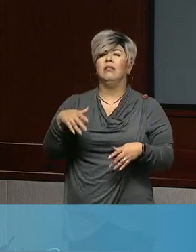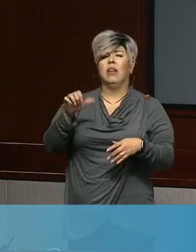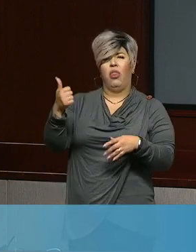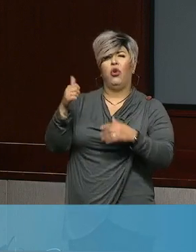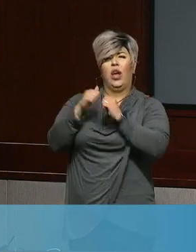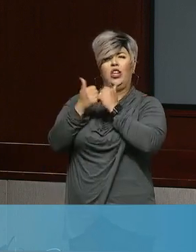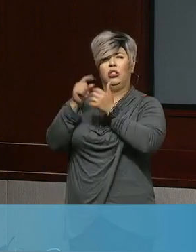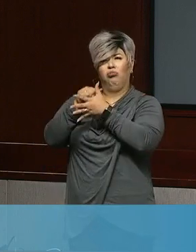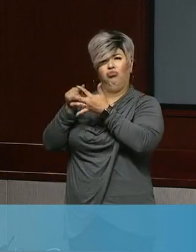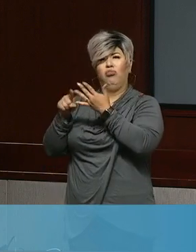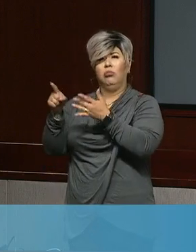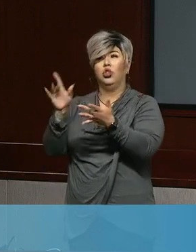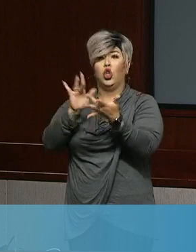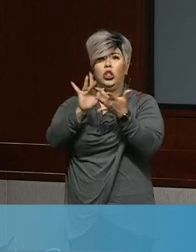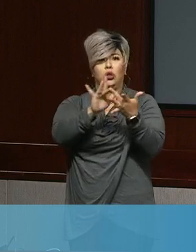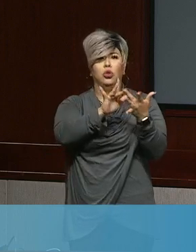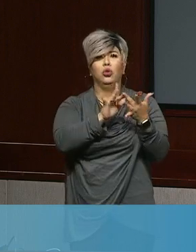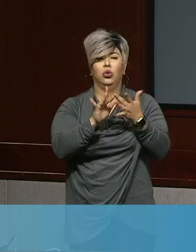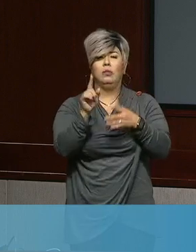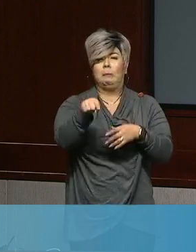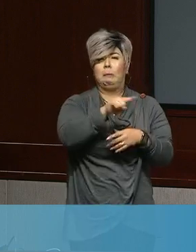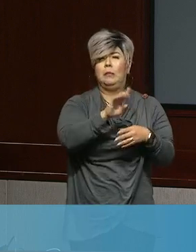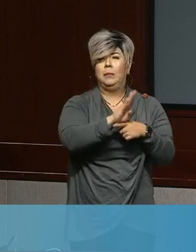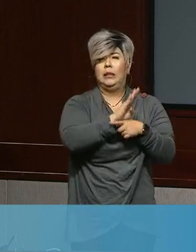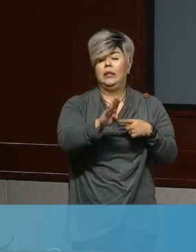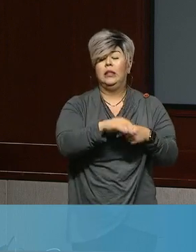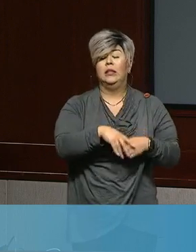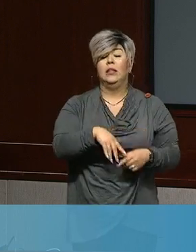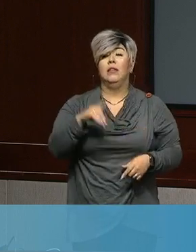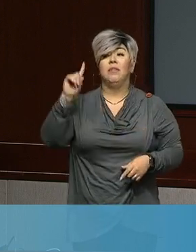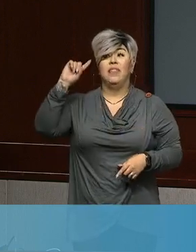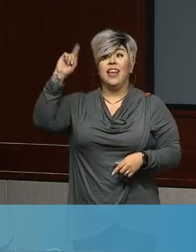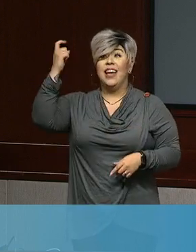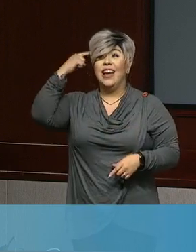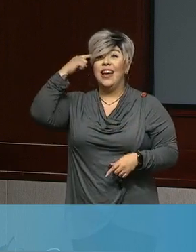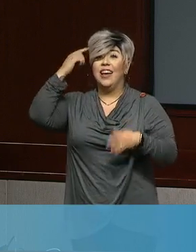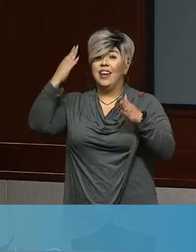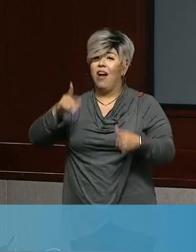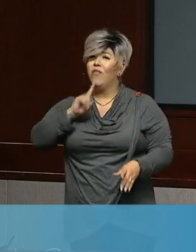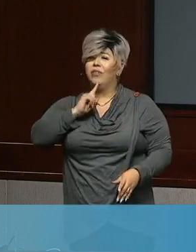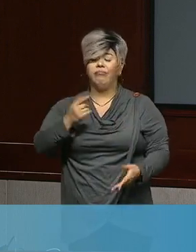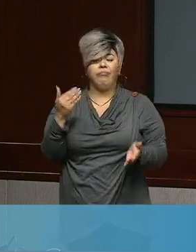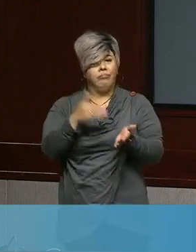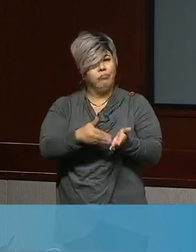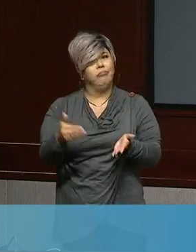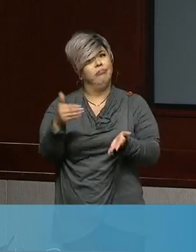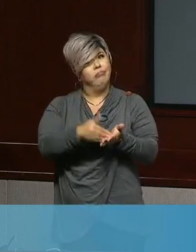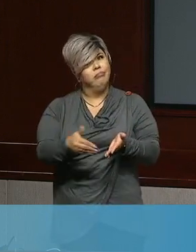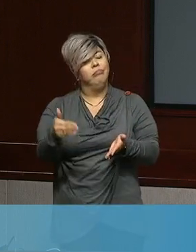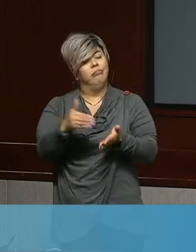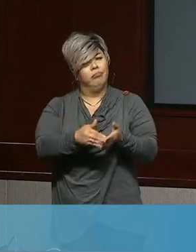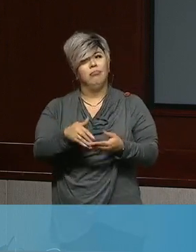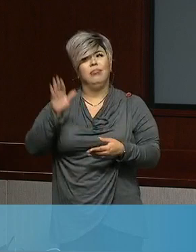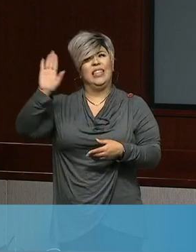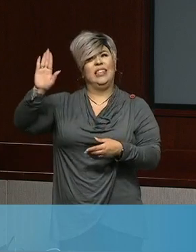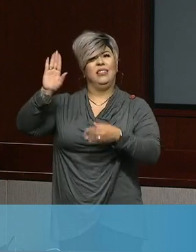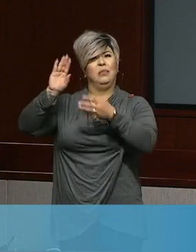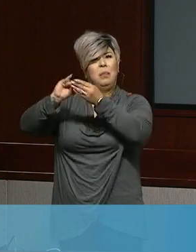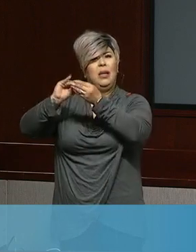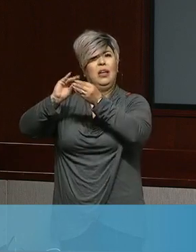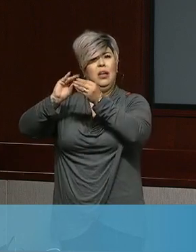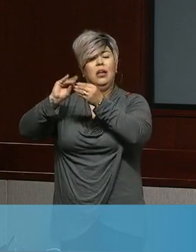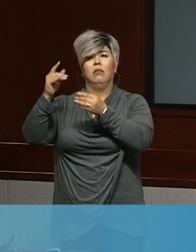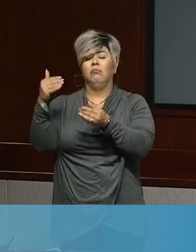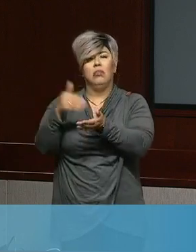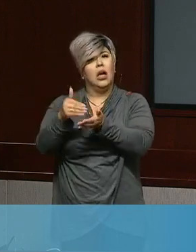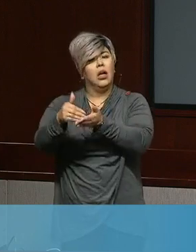others, contacts were made. Again, the governor has said repeatedly at his press conferences that